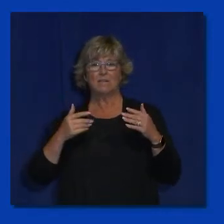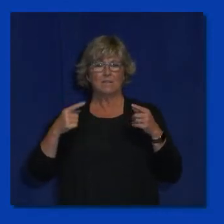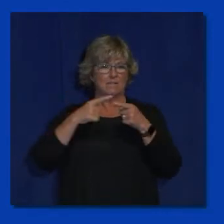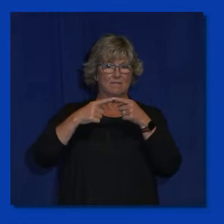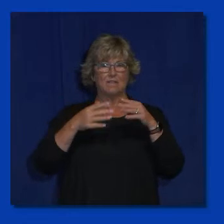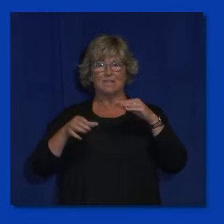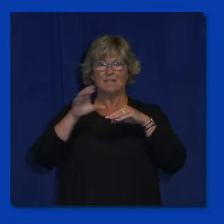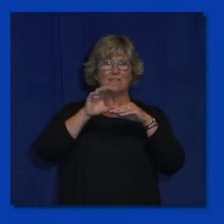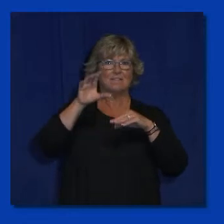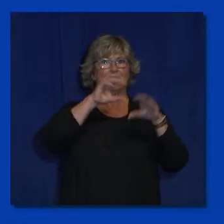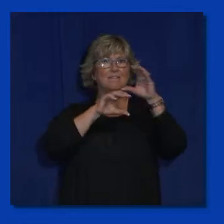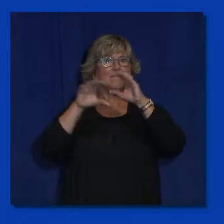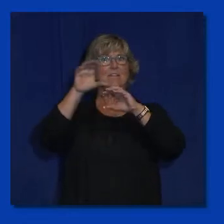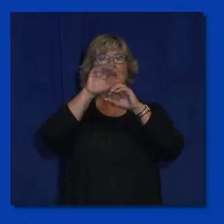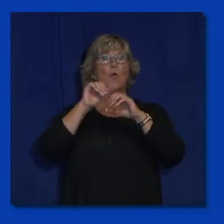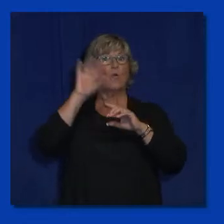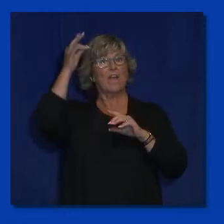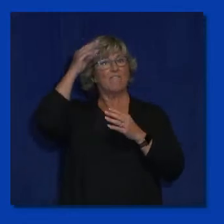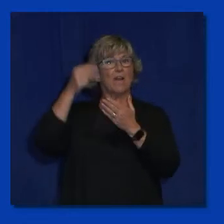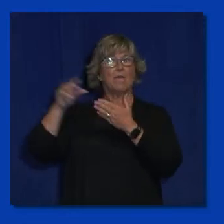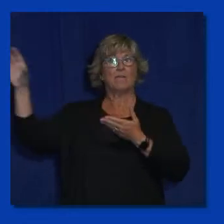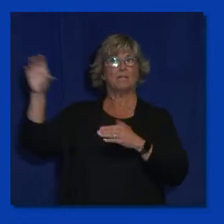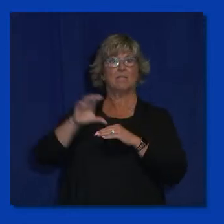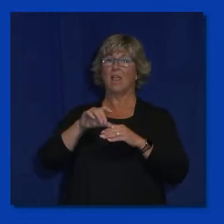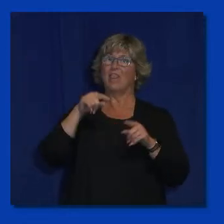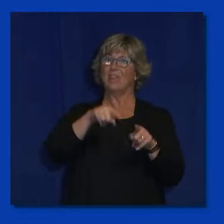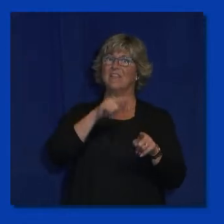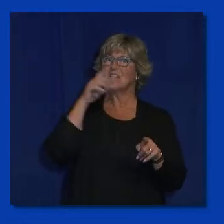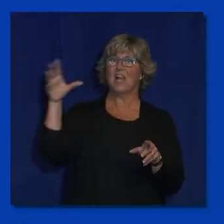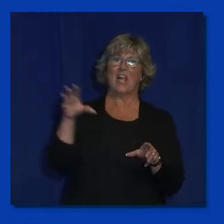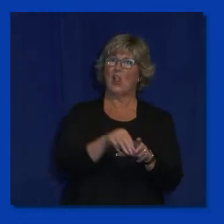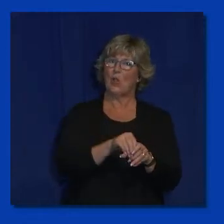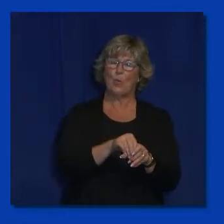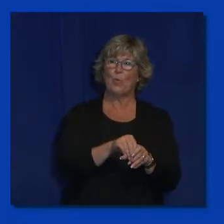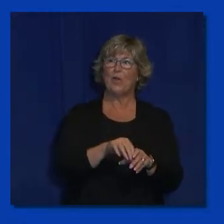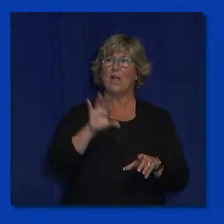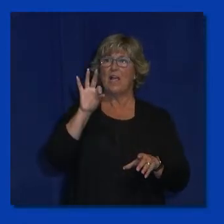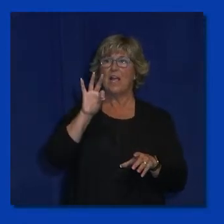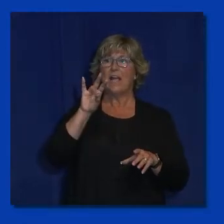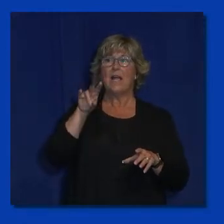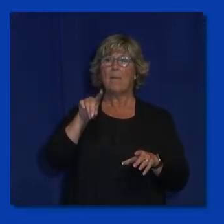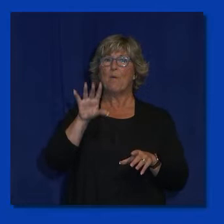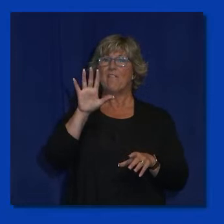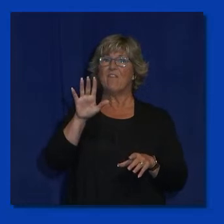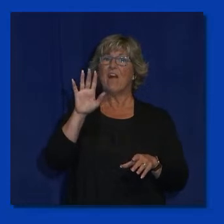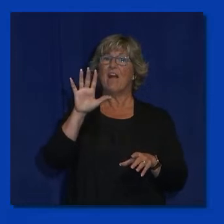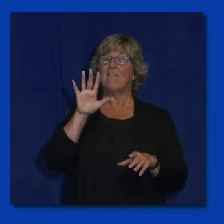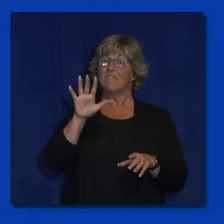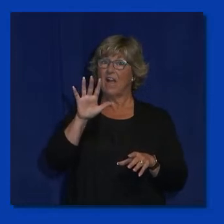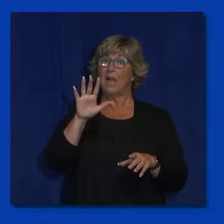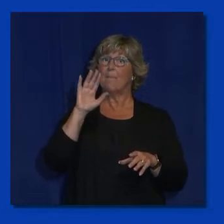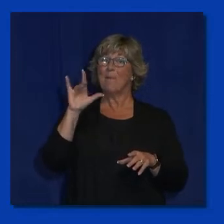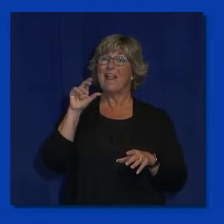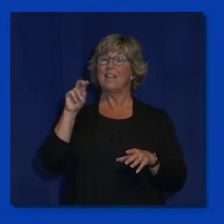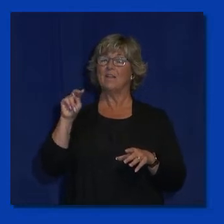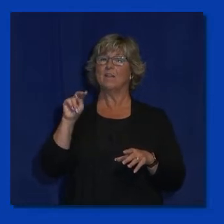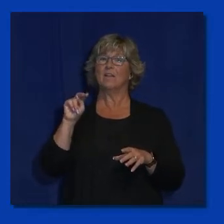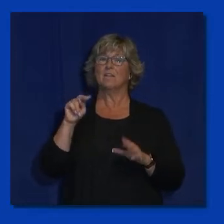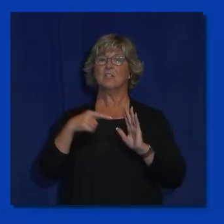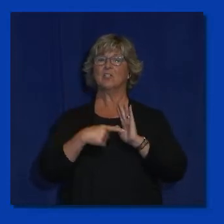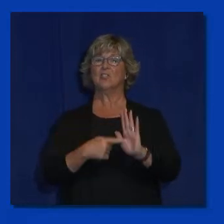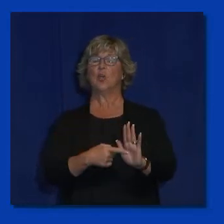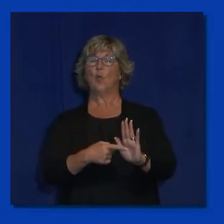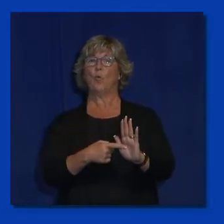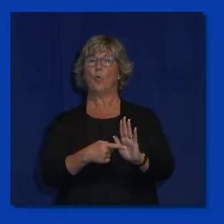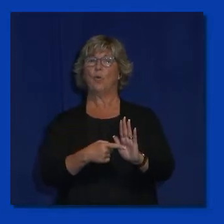to surpluses with federal funds. This does not reflect that. The $97.5 billion does, however,